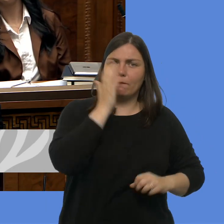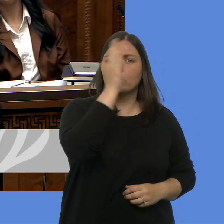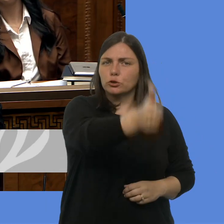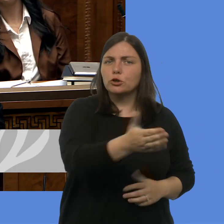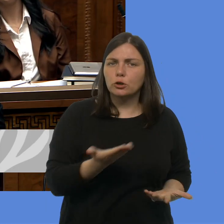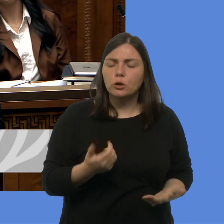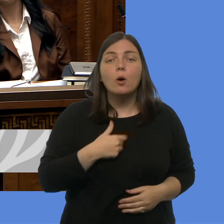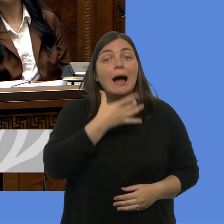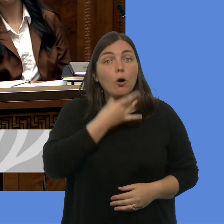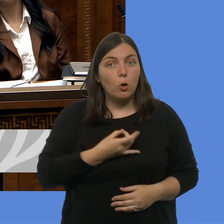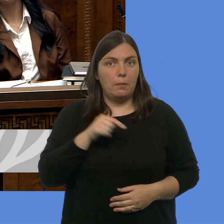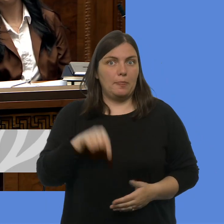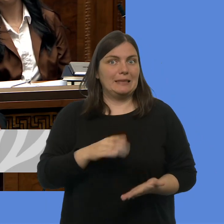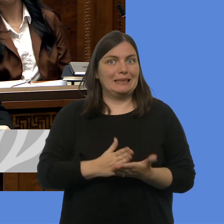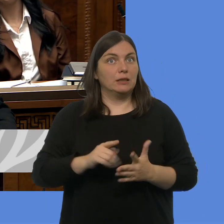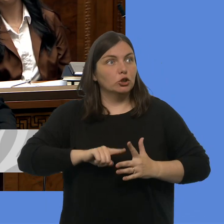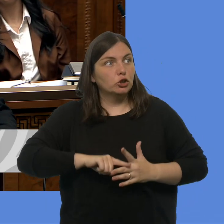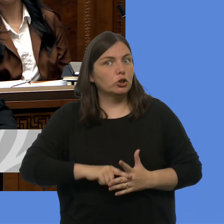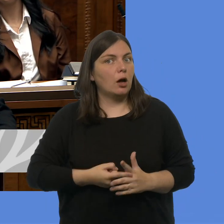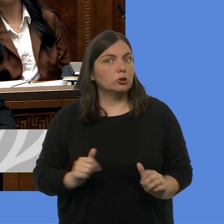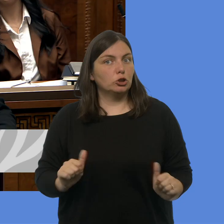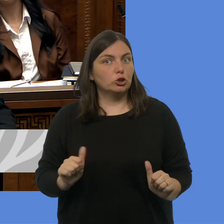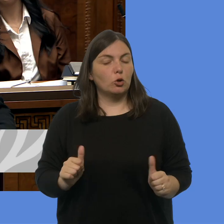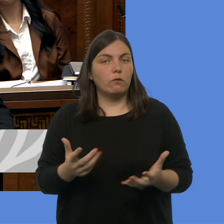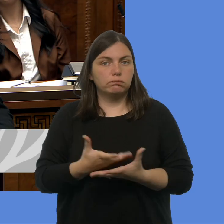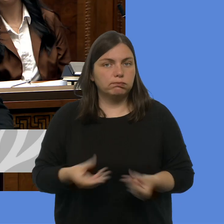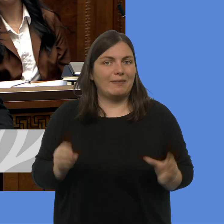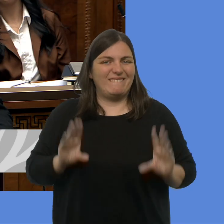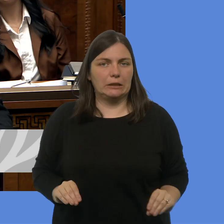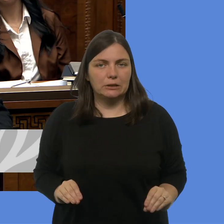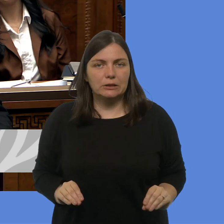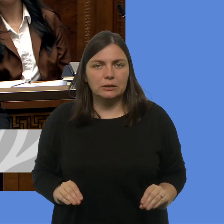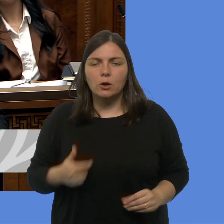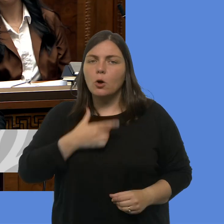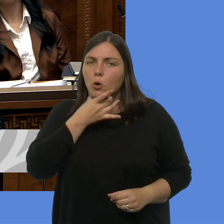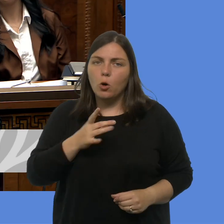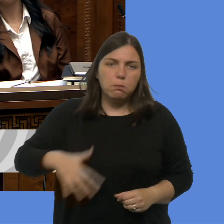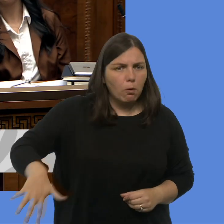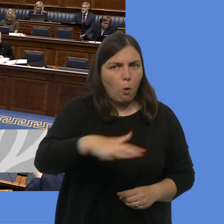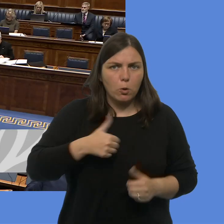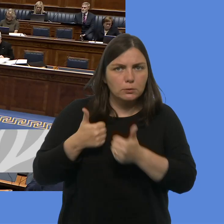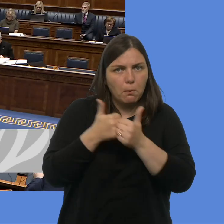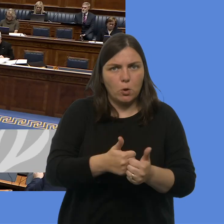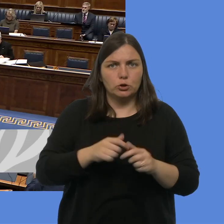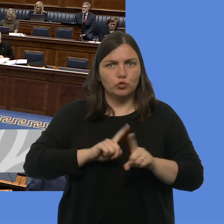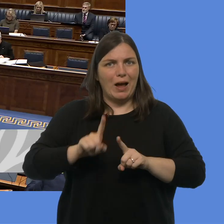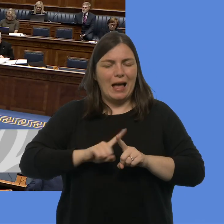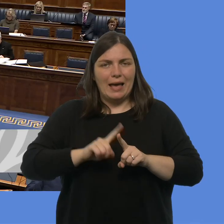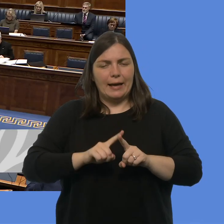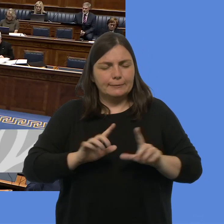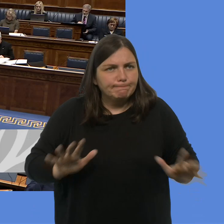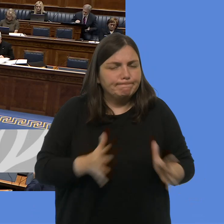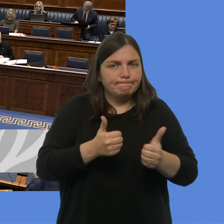that this is the beginning of the end. I sincerely hope that everyone plays a constructive role in securing the peace and justice.